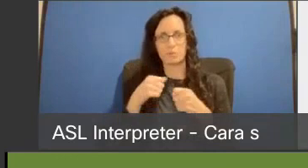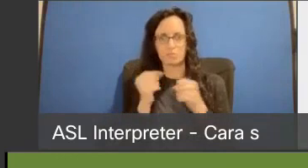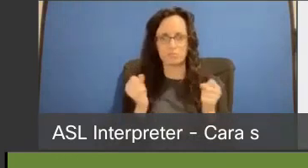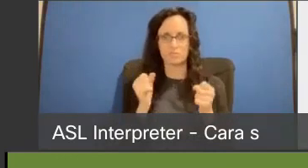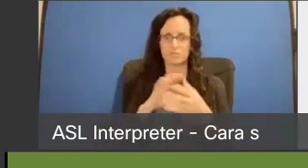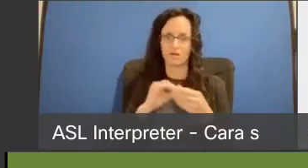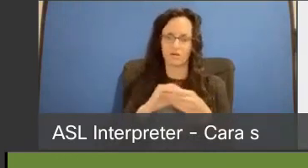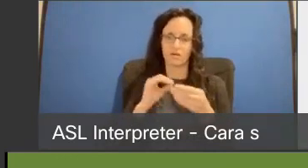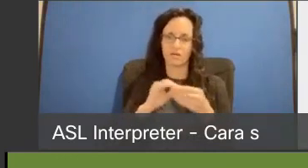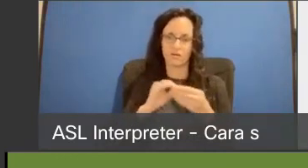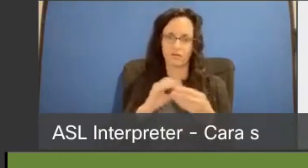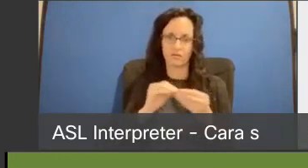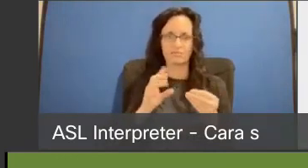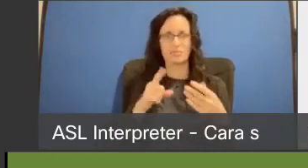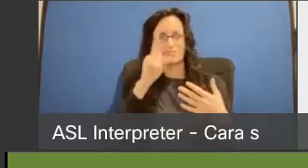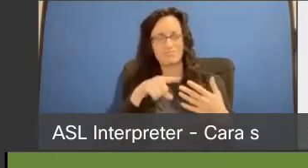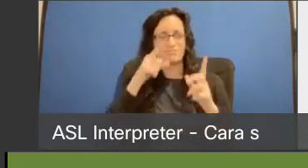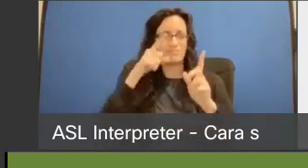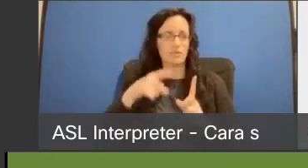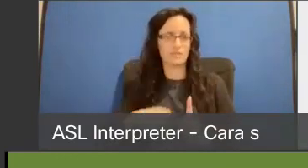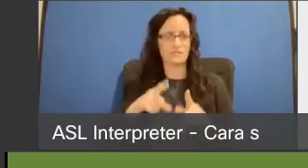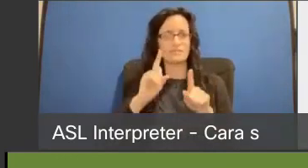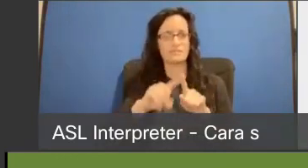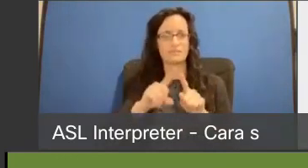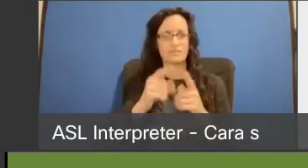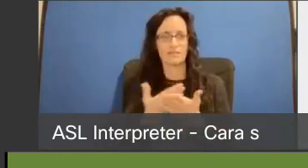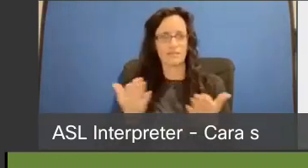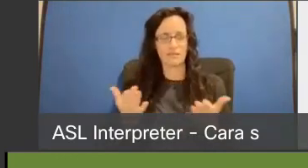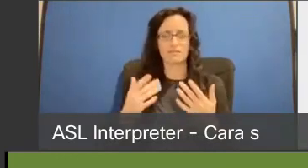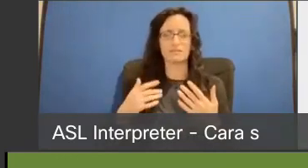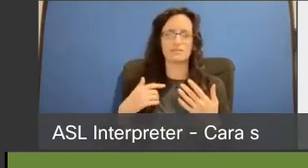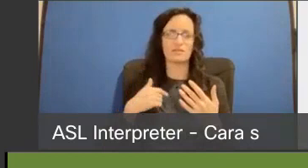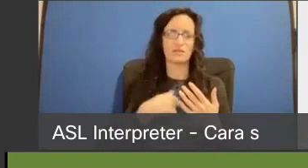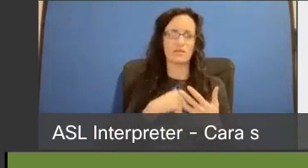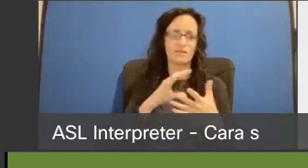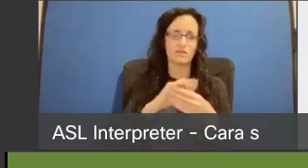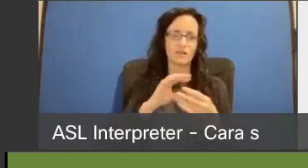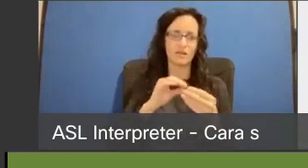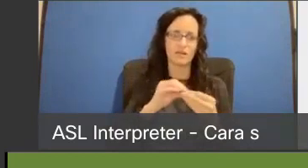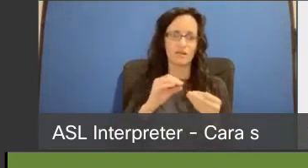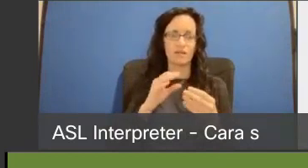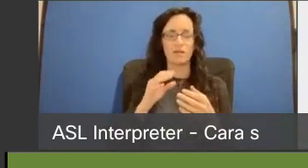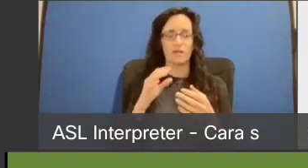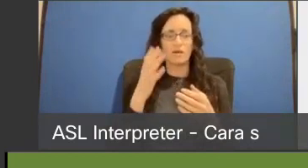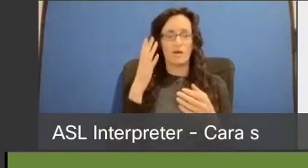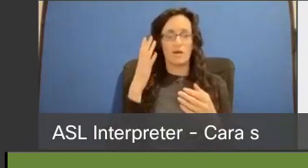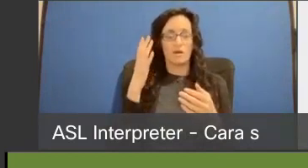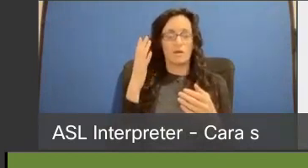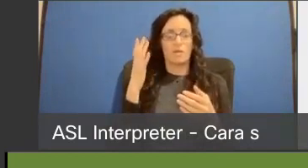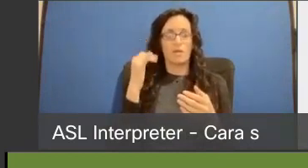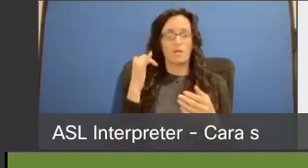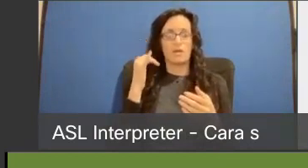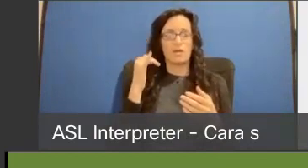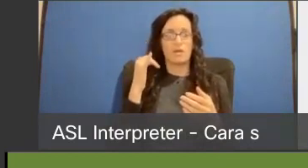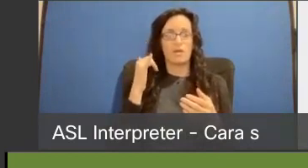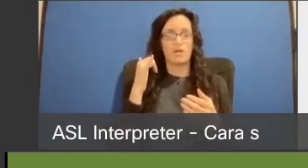the things we were just talking about why they wouldn't. There's a number of ways in which we would potentially ask the question. We're